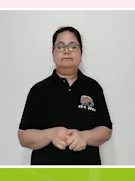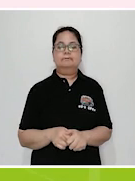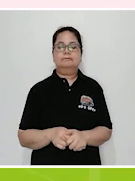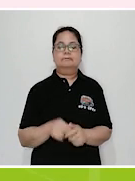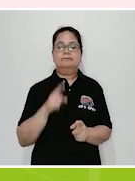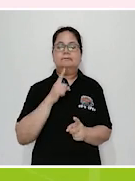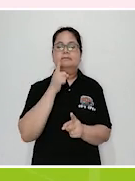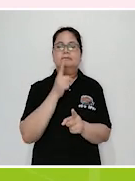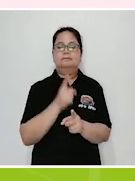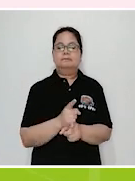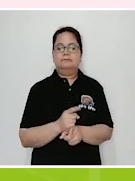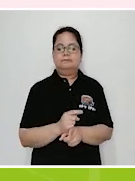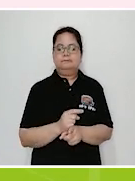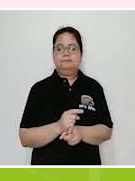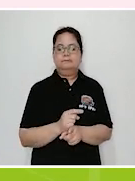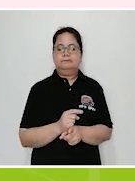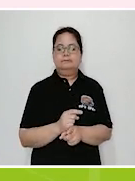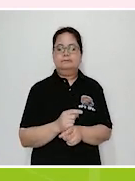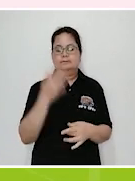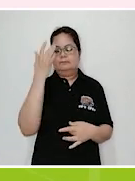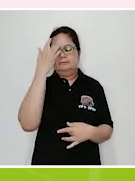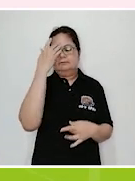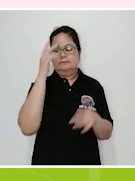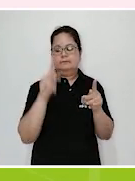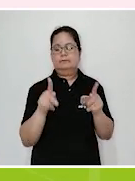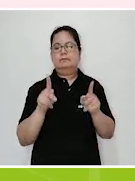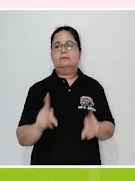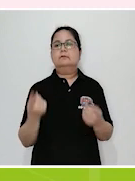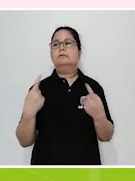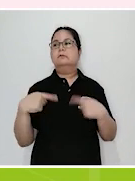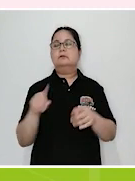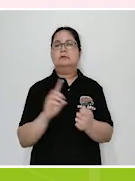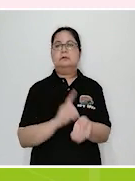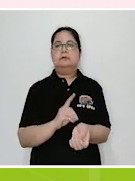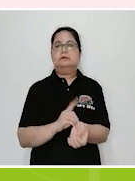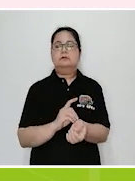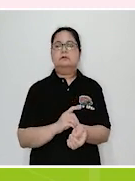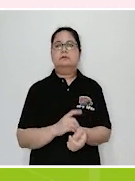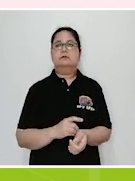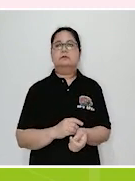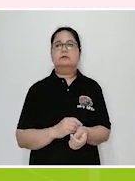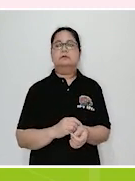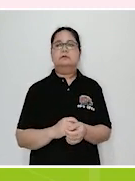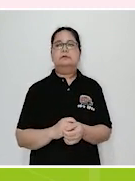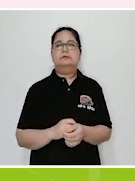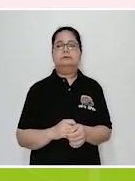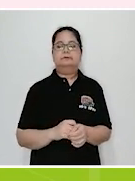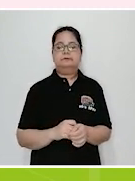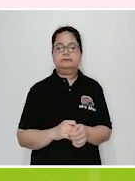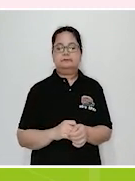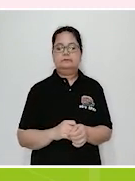You are again correct. As a sick person would go to the doctor to be cured.